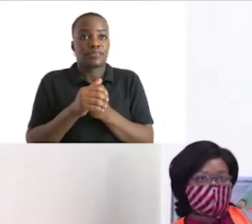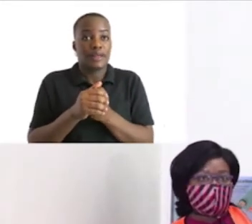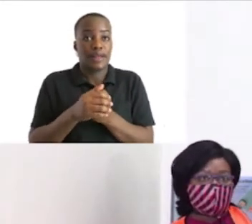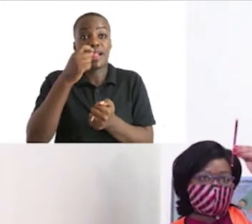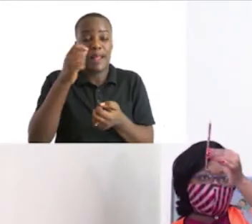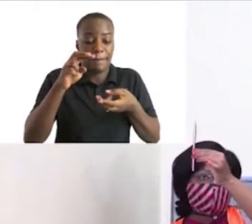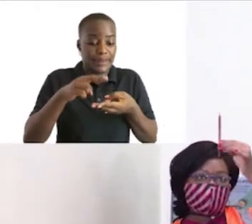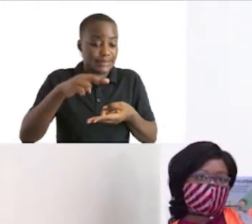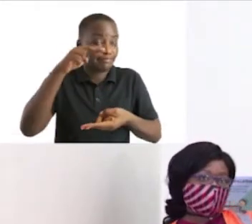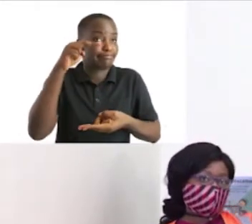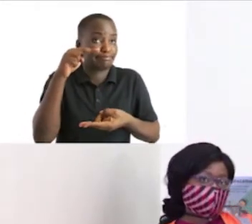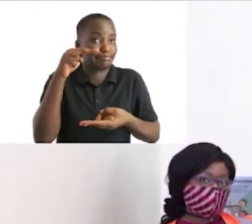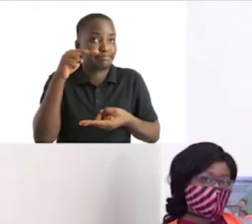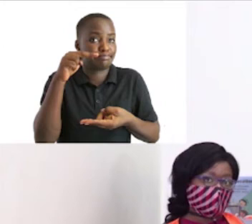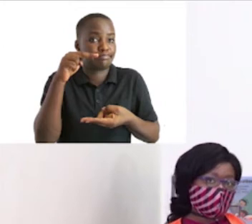our pencil,